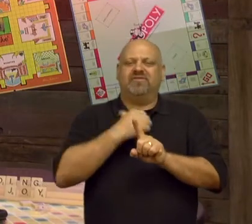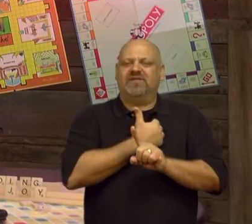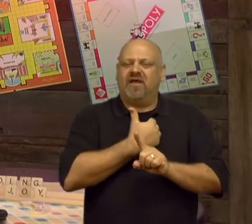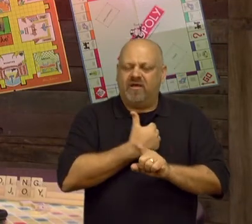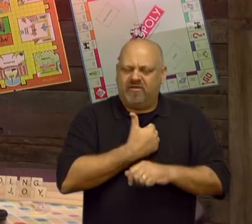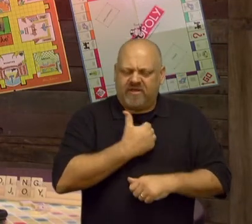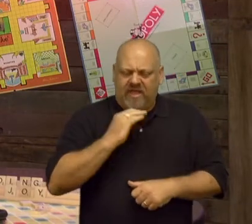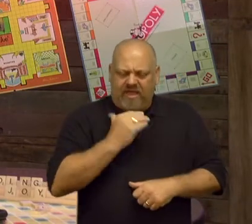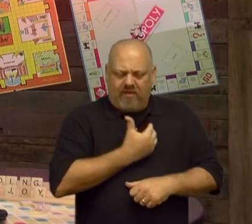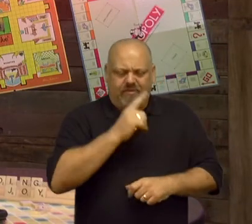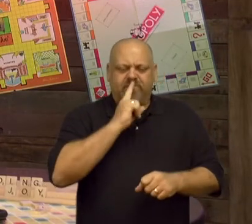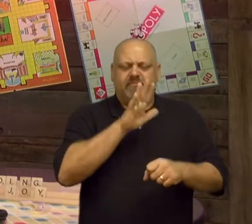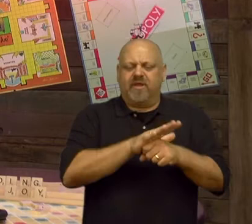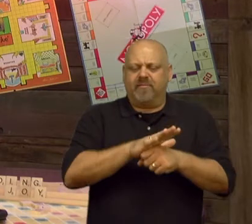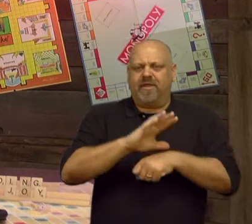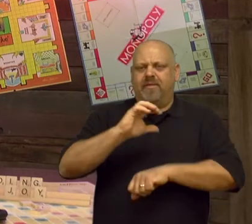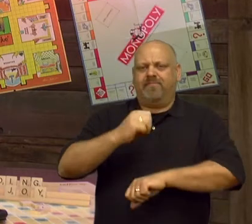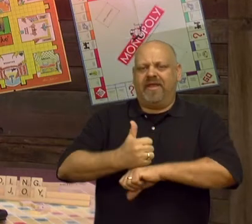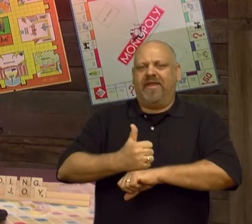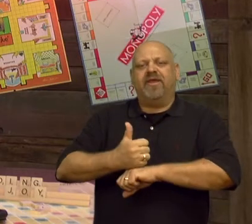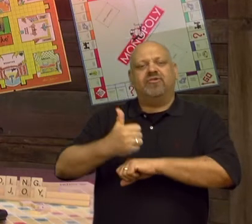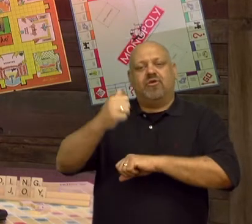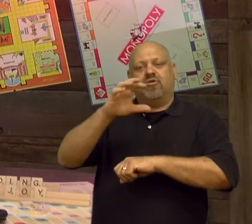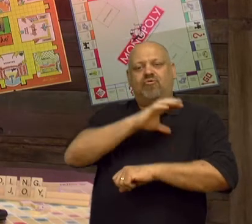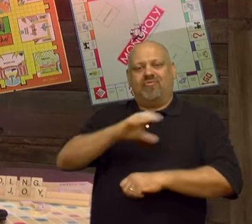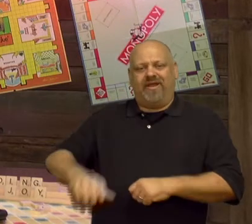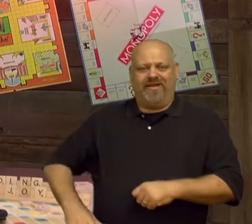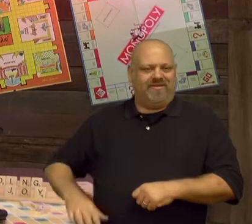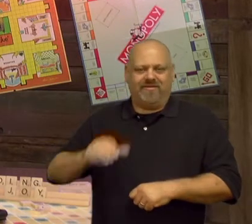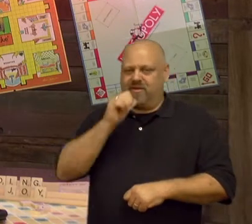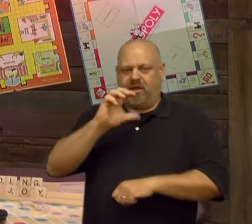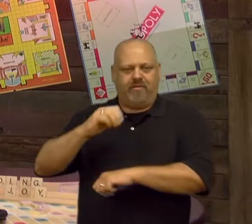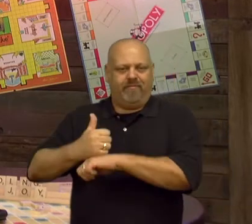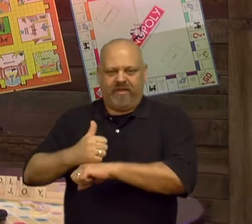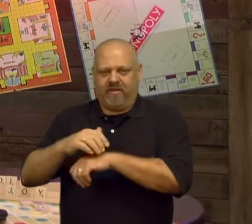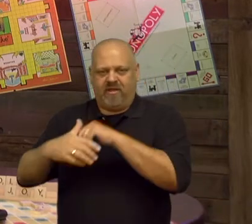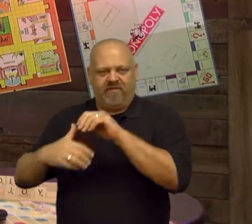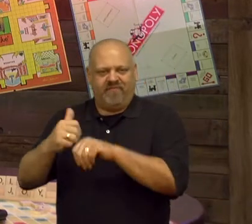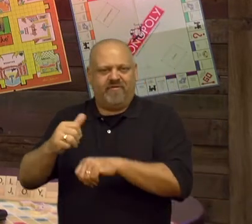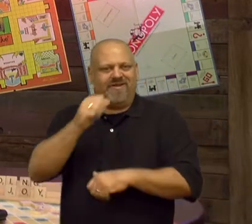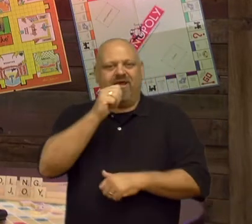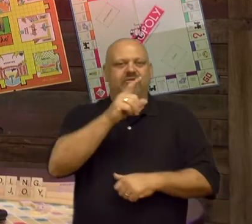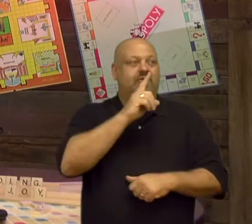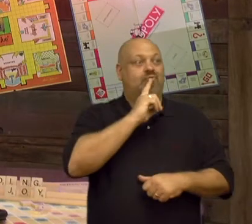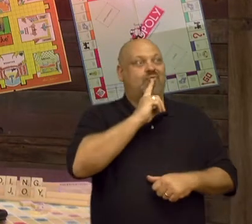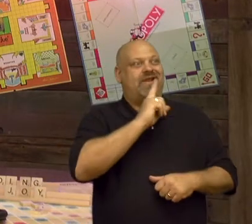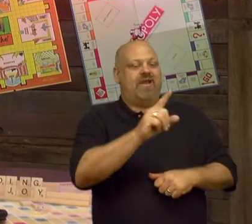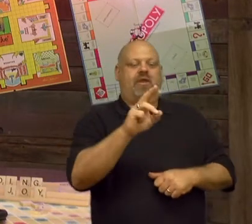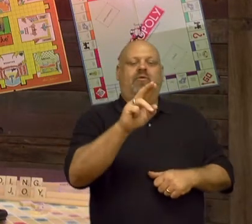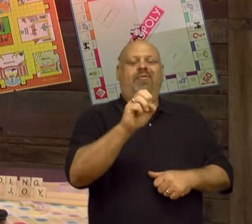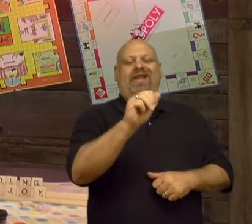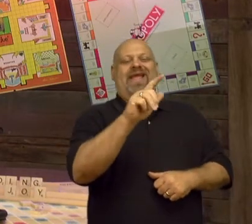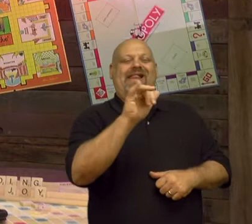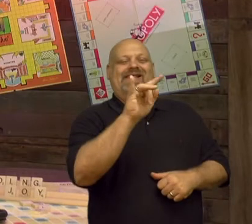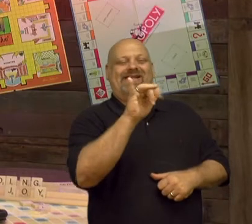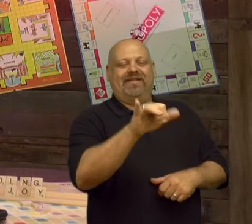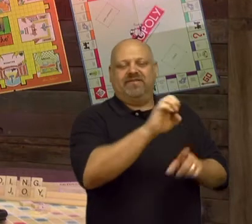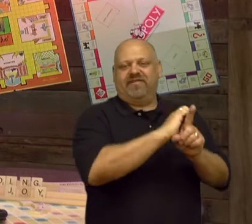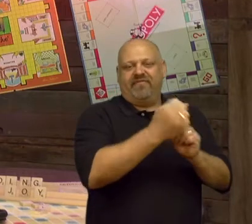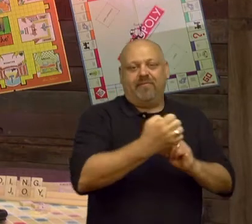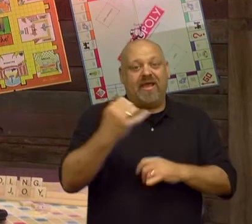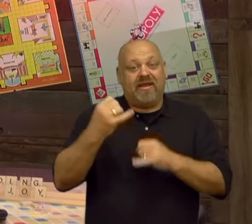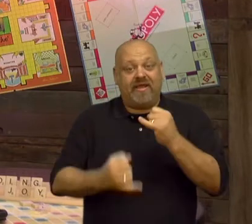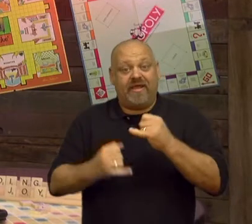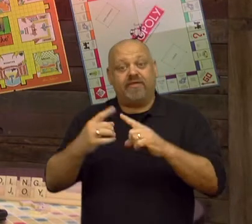then we also remind ourselves that our commitment is based on Christ, not on comfort, not on the realities of the